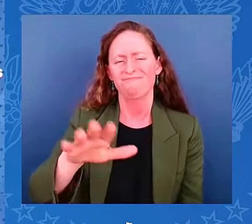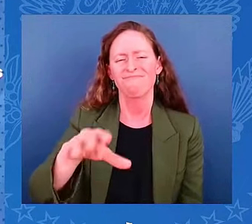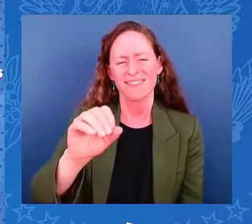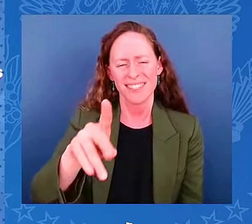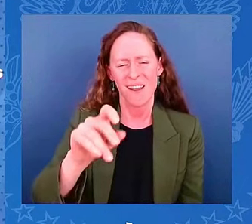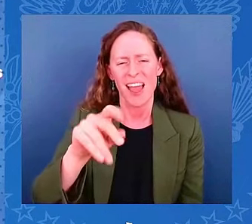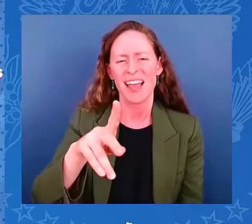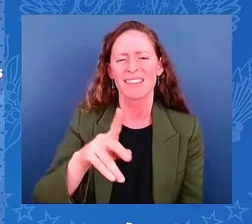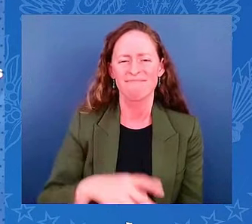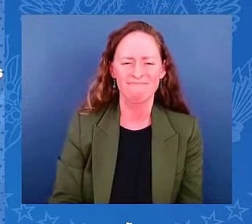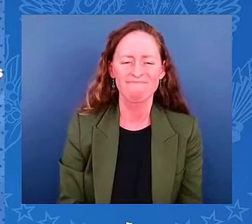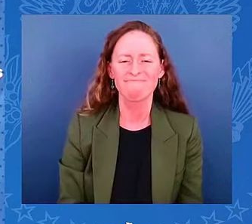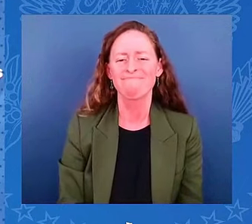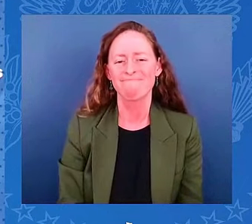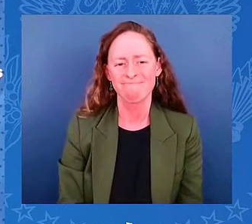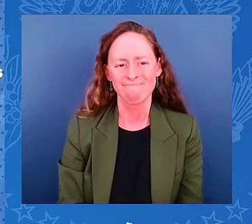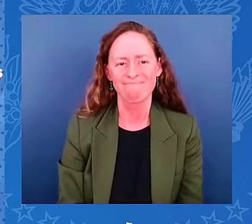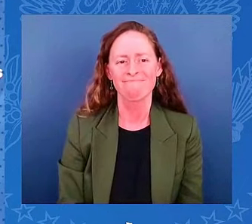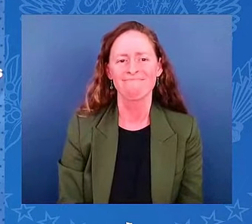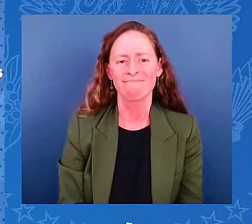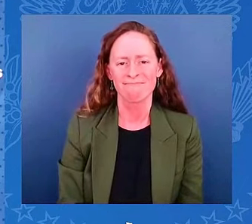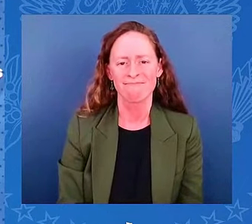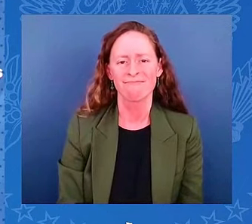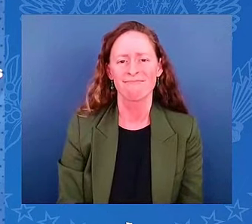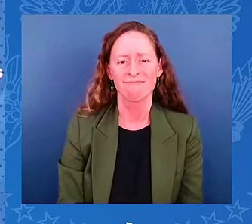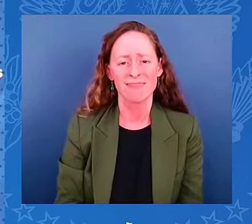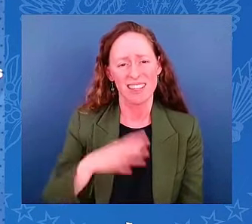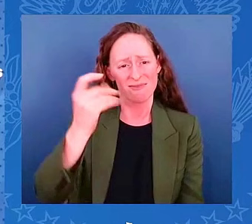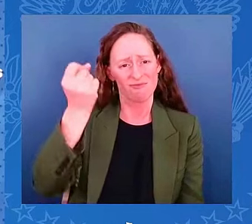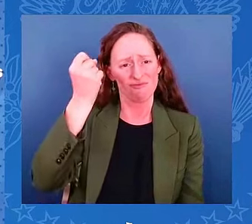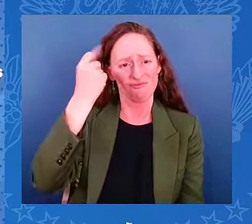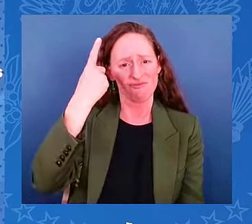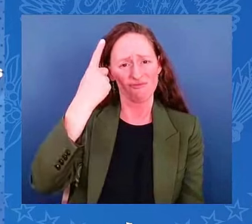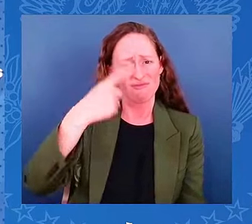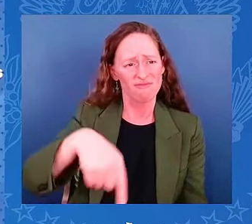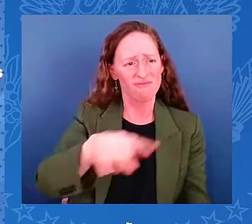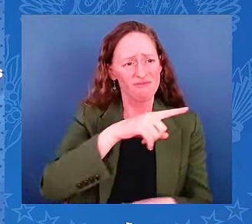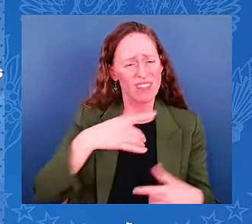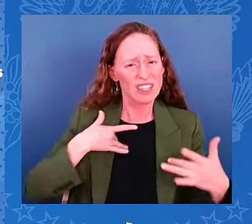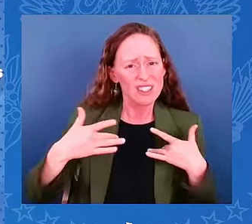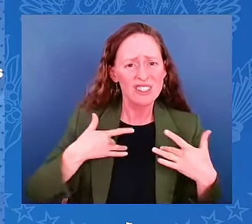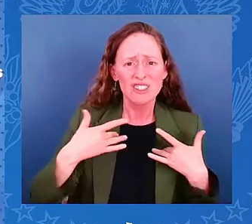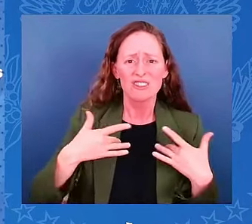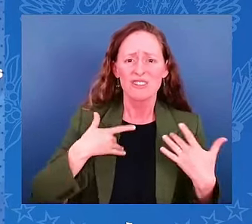they care. Innocent children have been lost. They make a point.